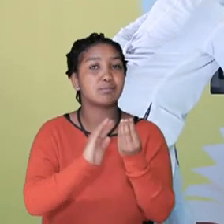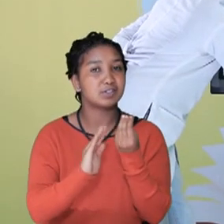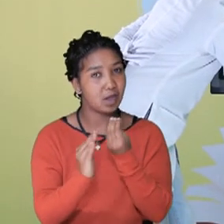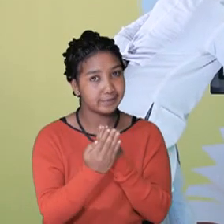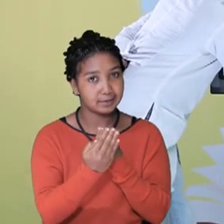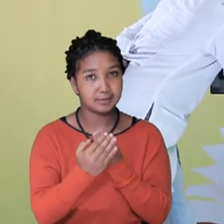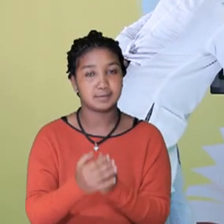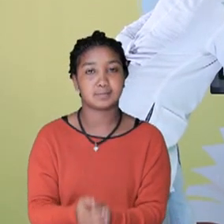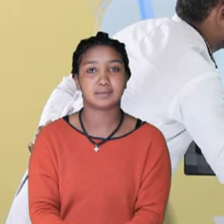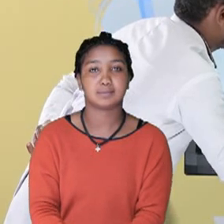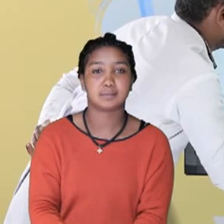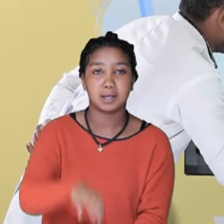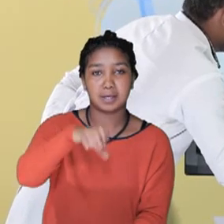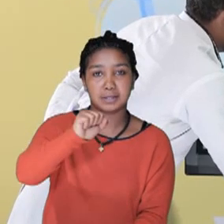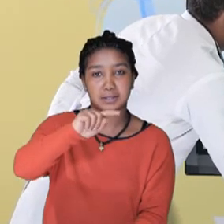Changing